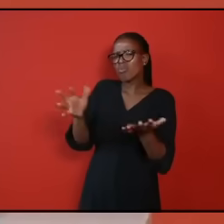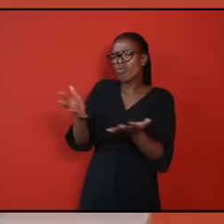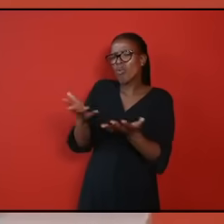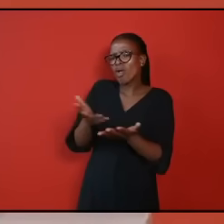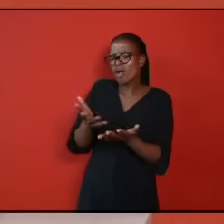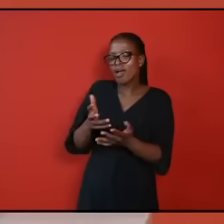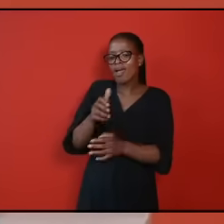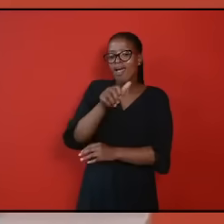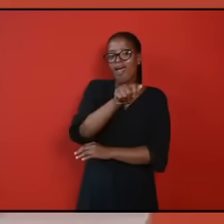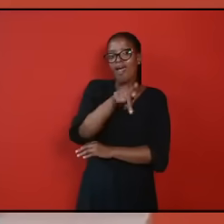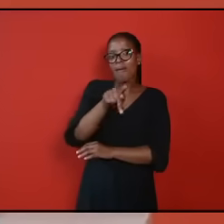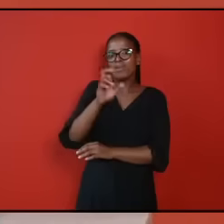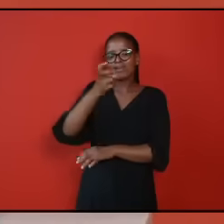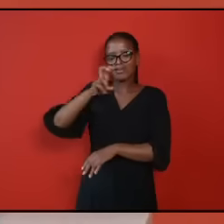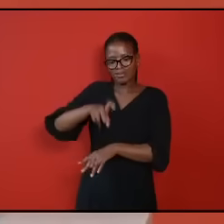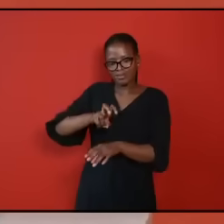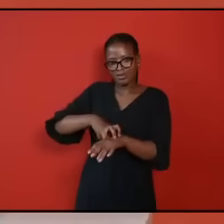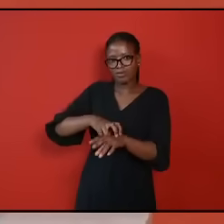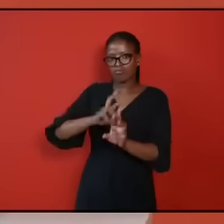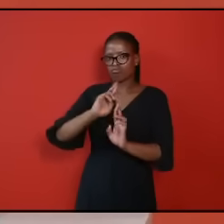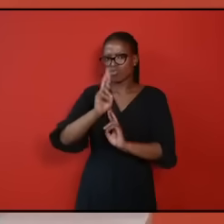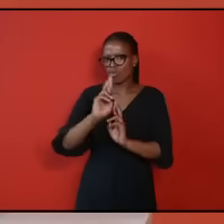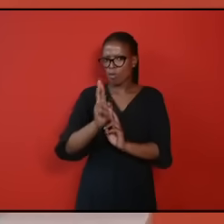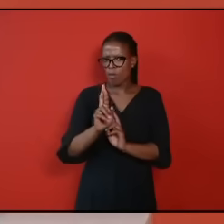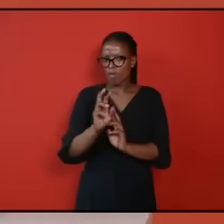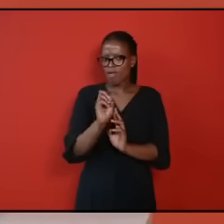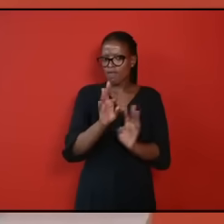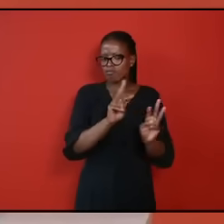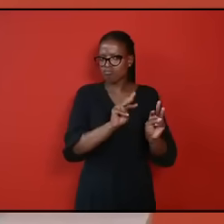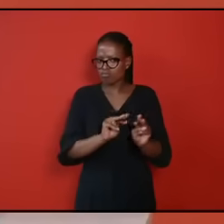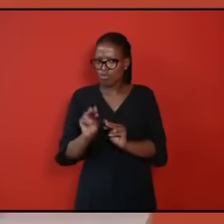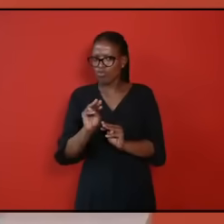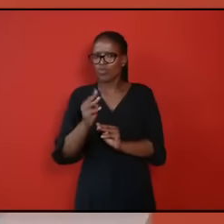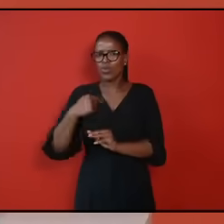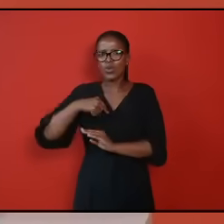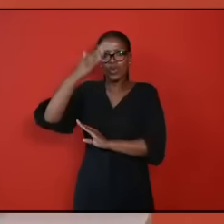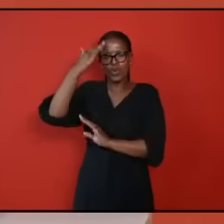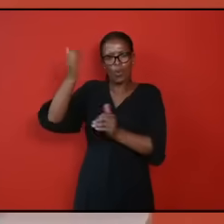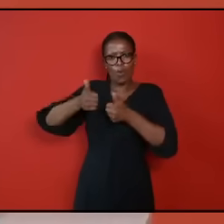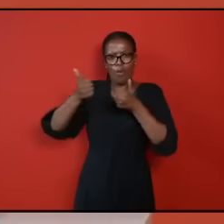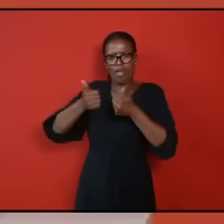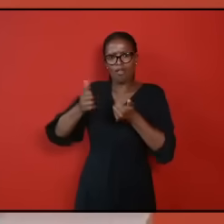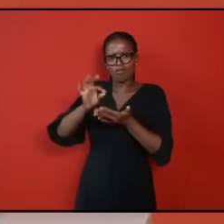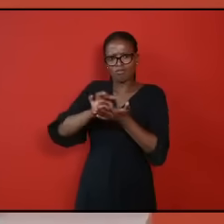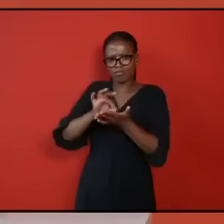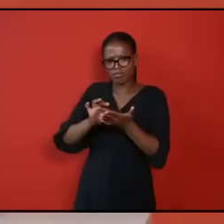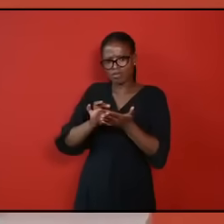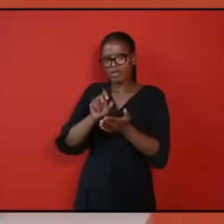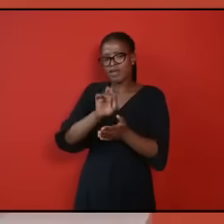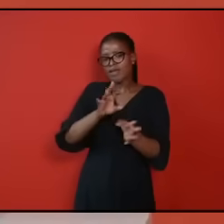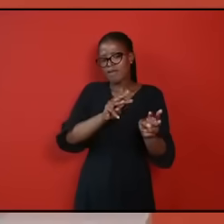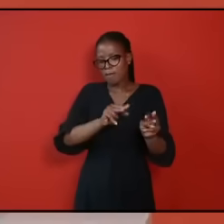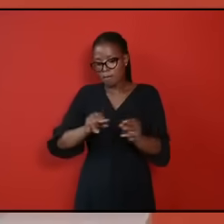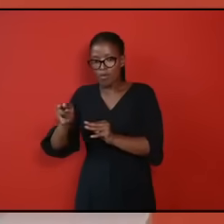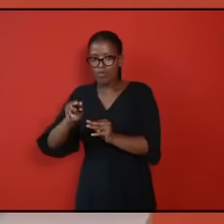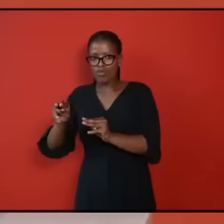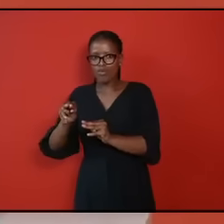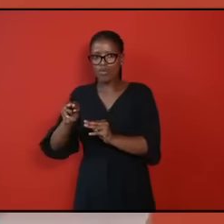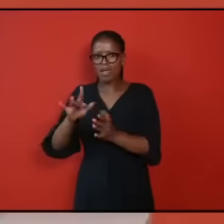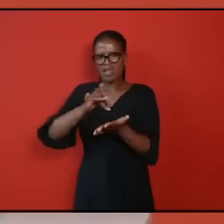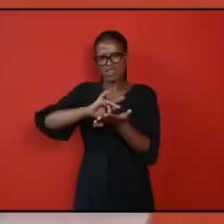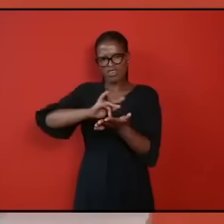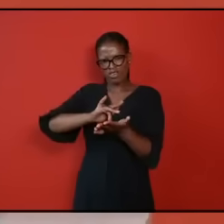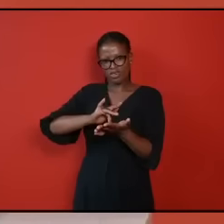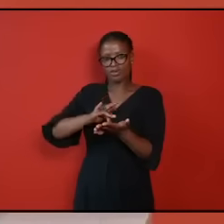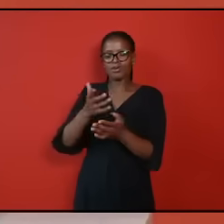able to report to the operation center when the voter moves. When the party agent moves away from the certain